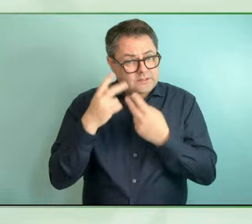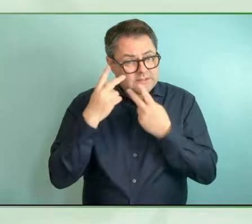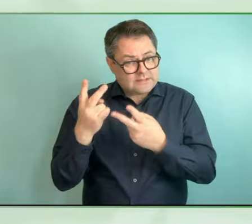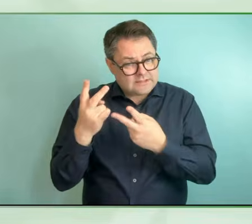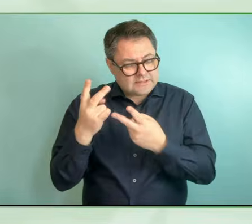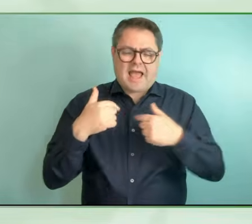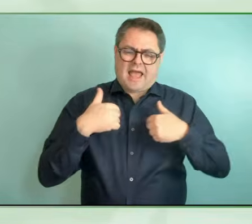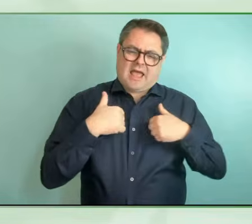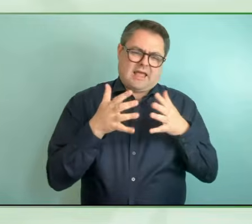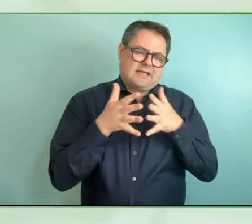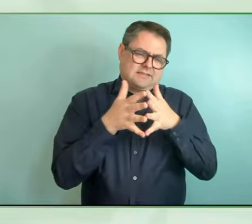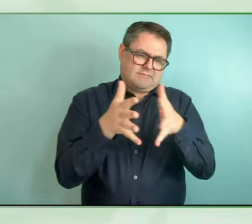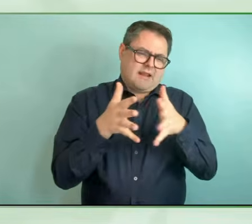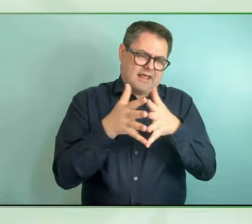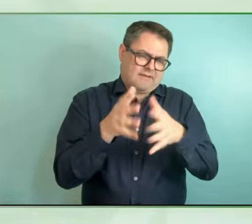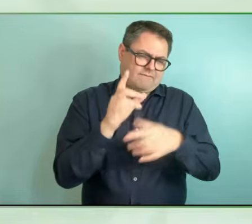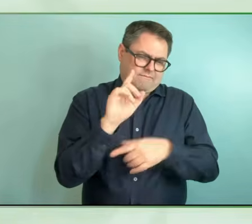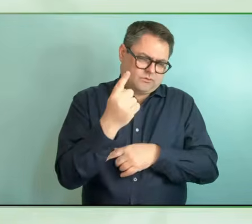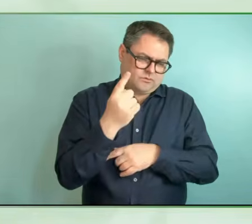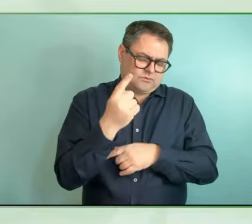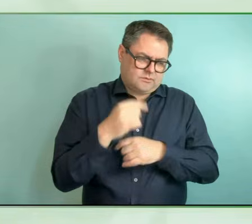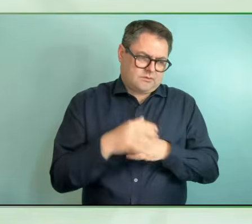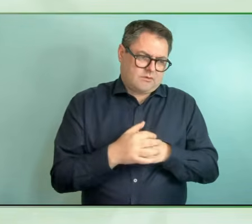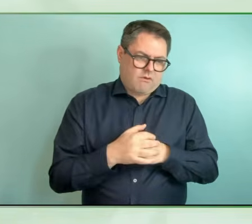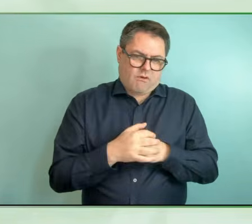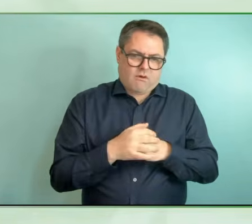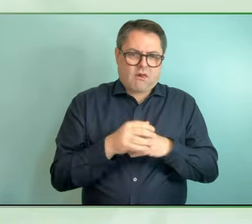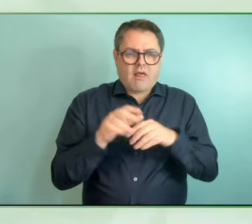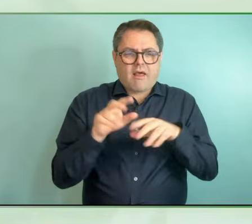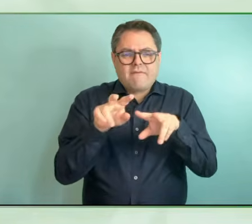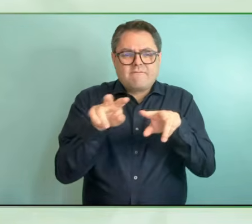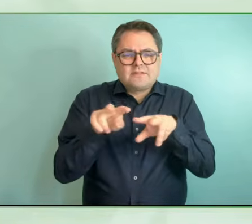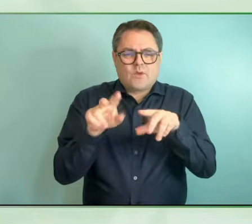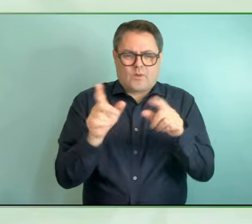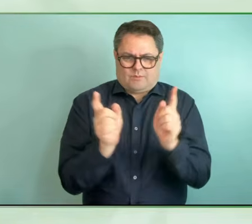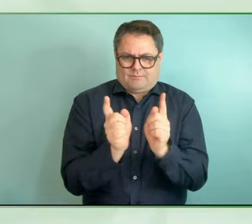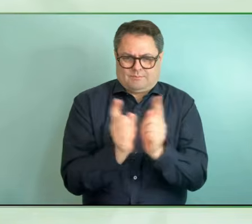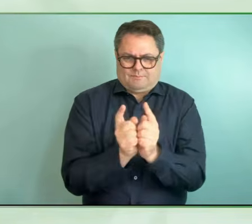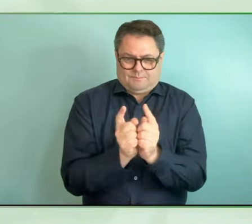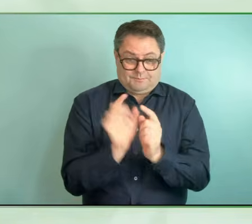the basics okay, first, good. and because the video is very short. So